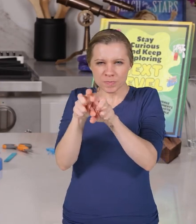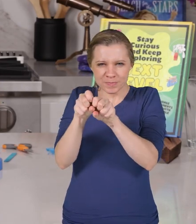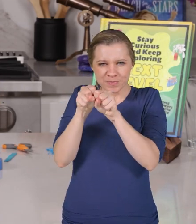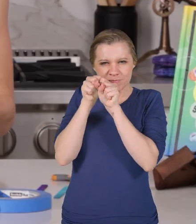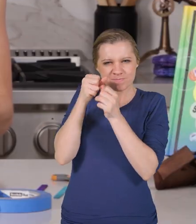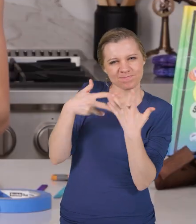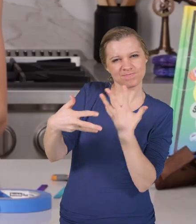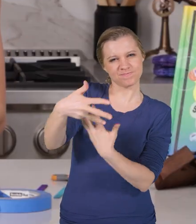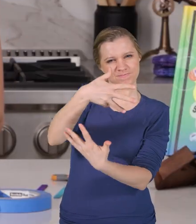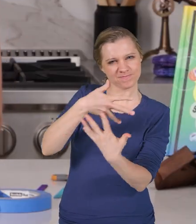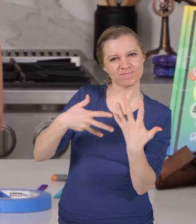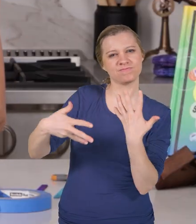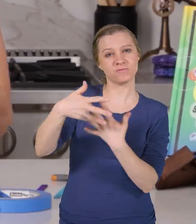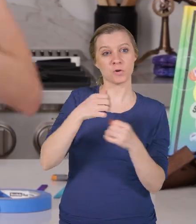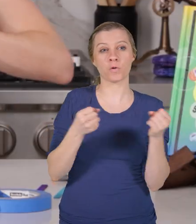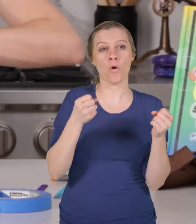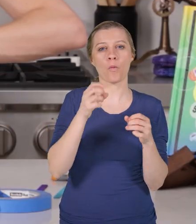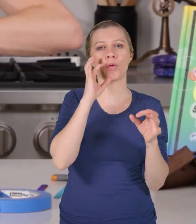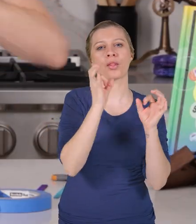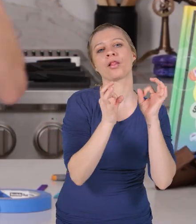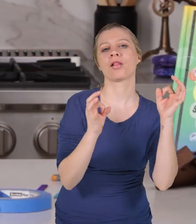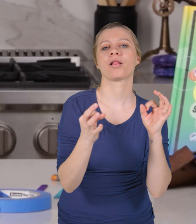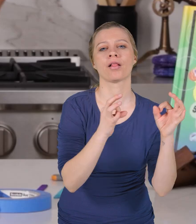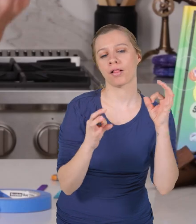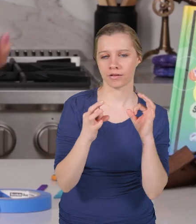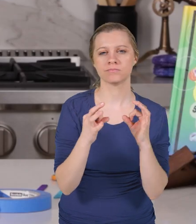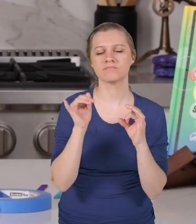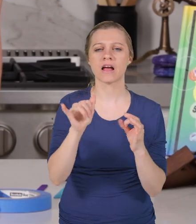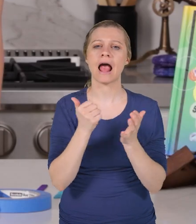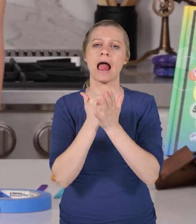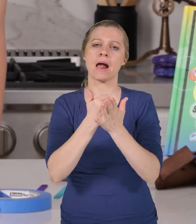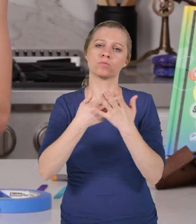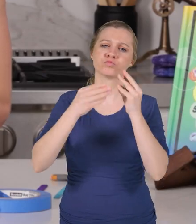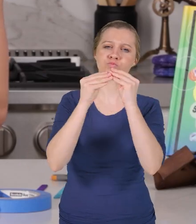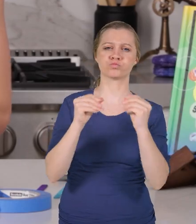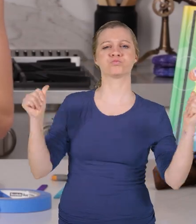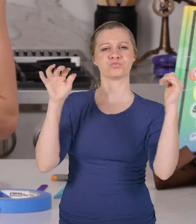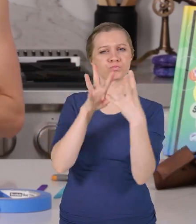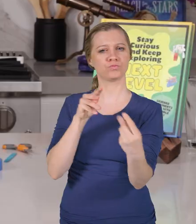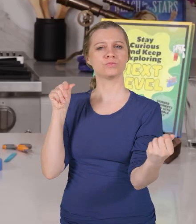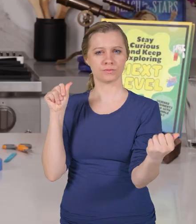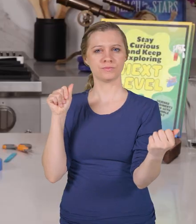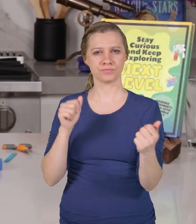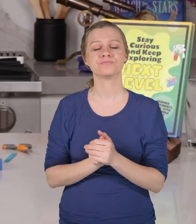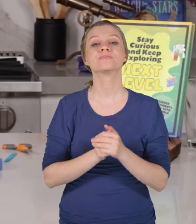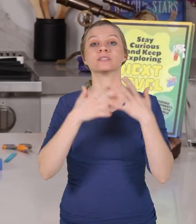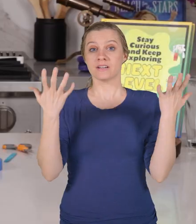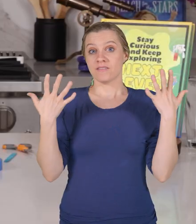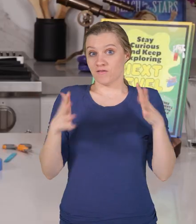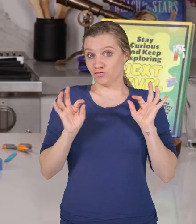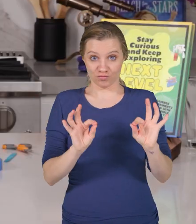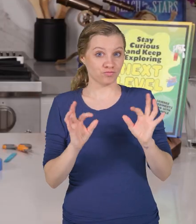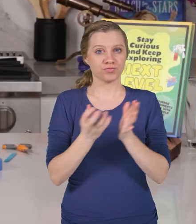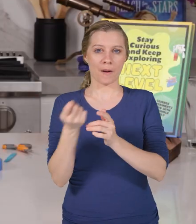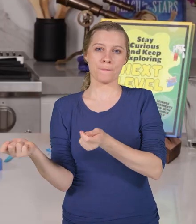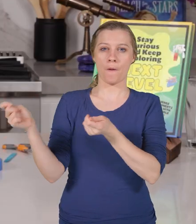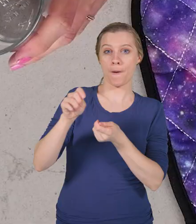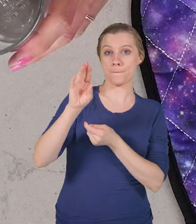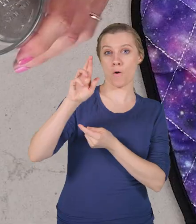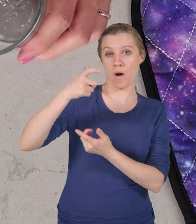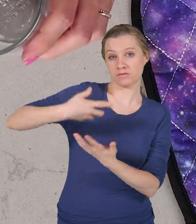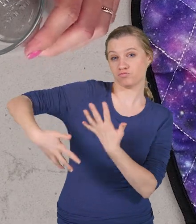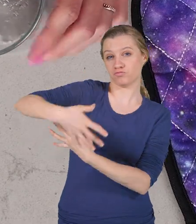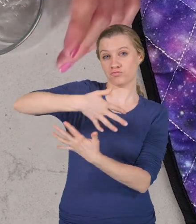more borax than cold solution, and so that will allow it to dissolve more easily. Now what you want to do is pour your